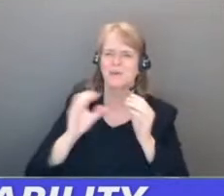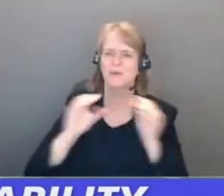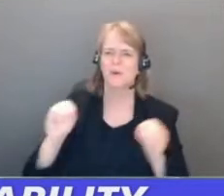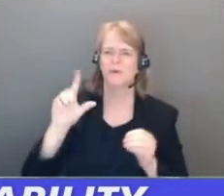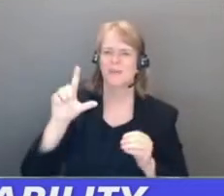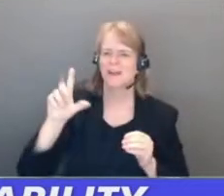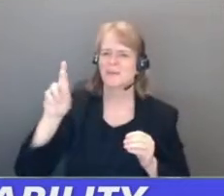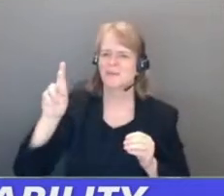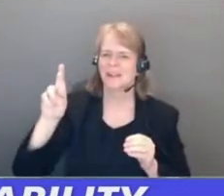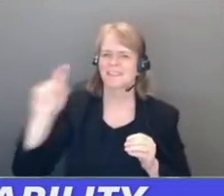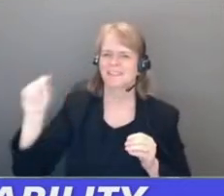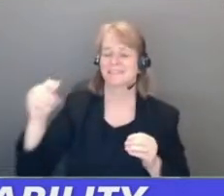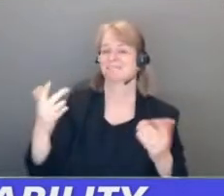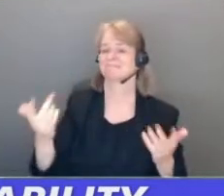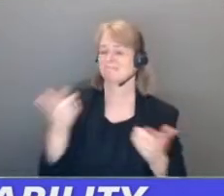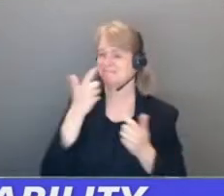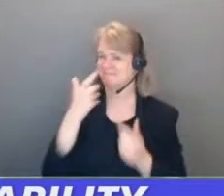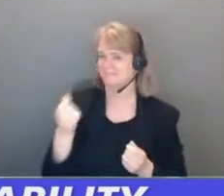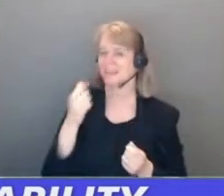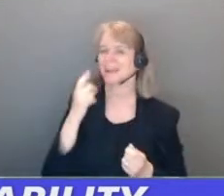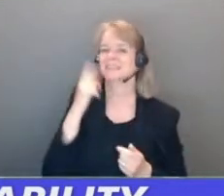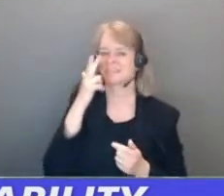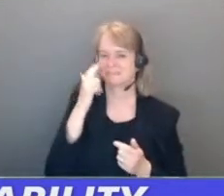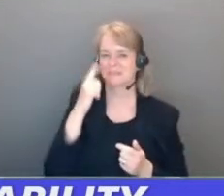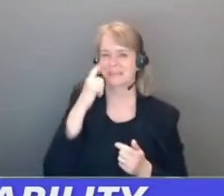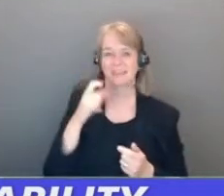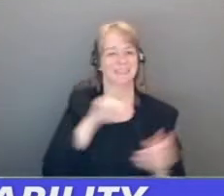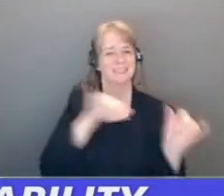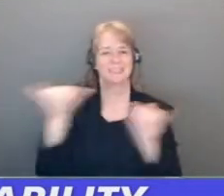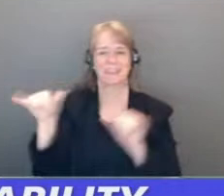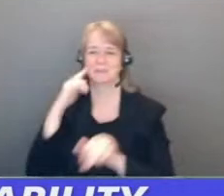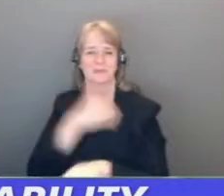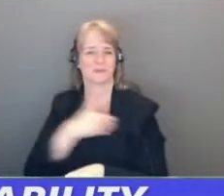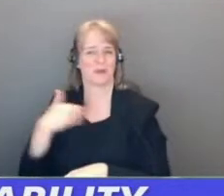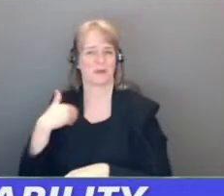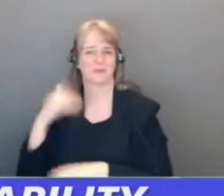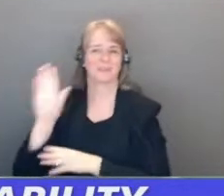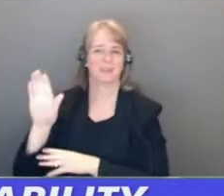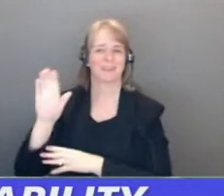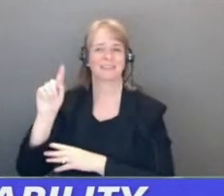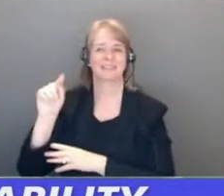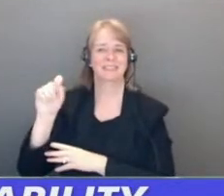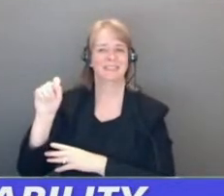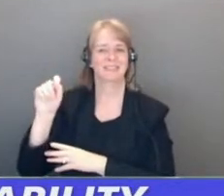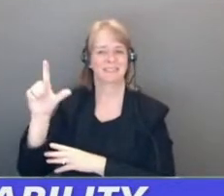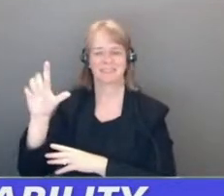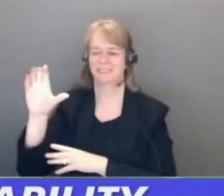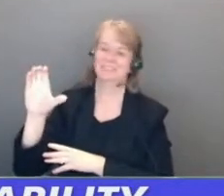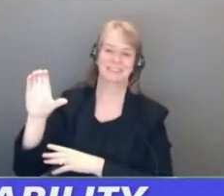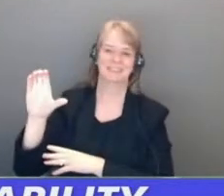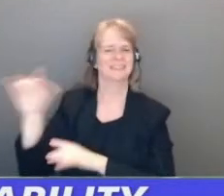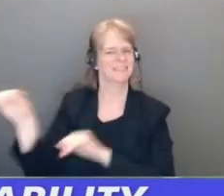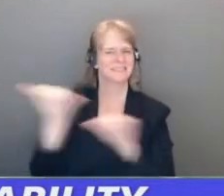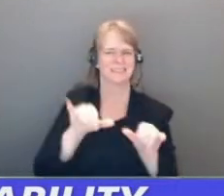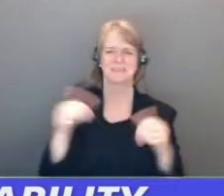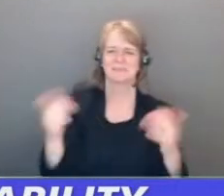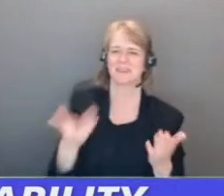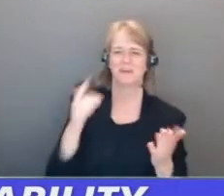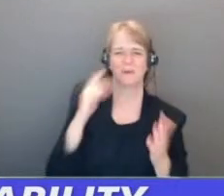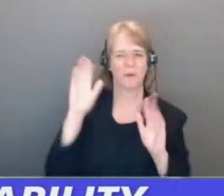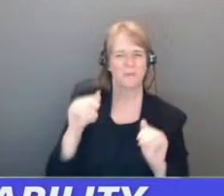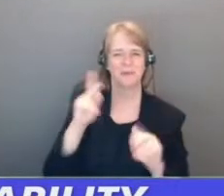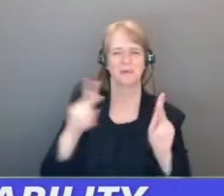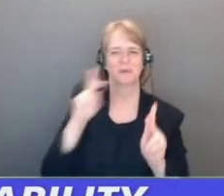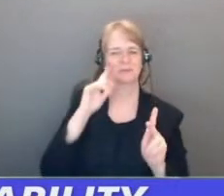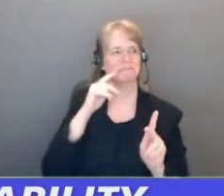system? I'm proud of the fact that we were able to help build up our city in terms of important infrastructure, whether